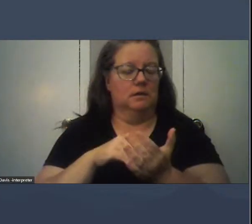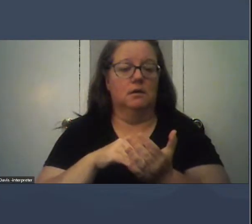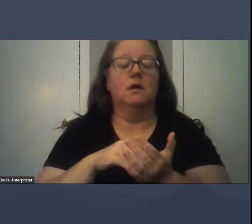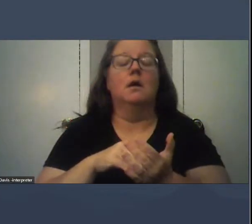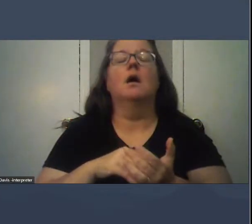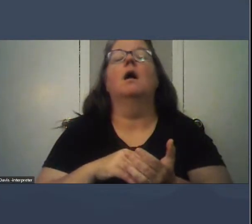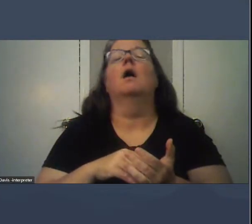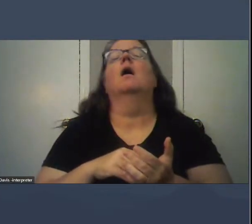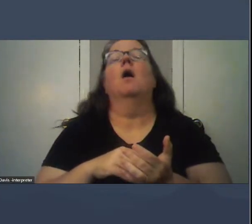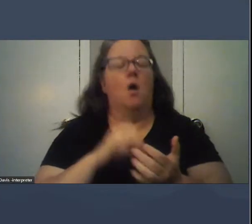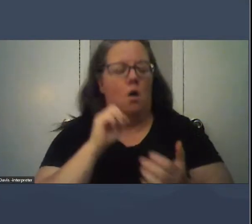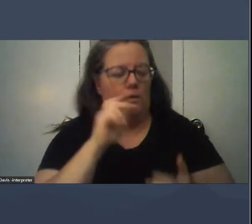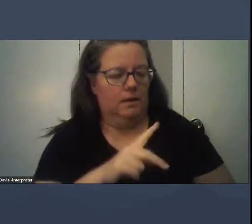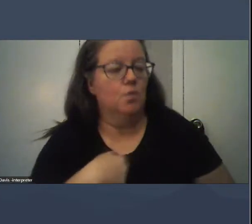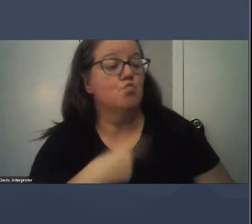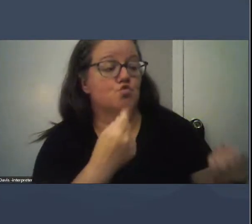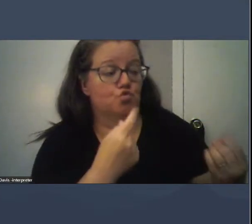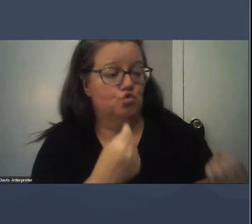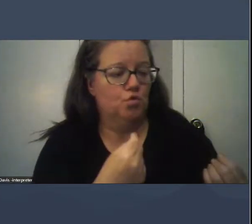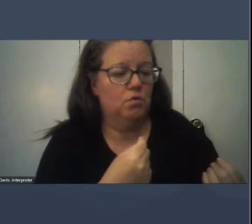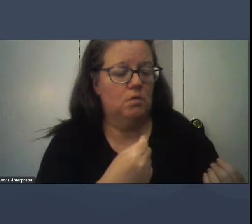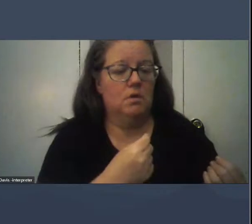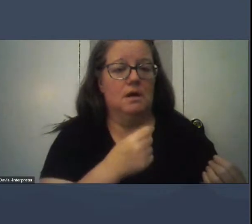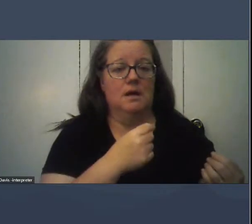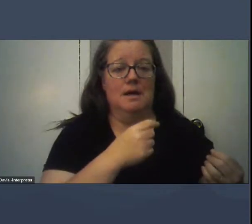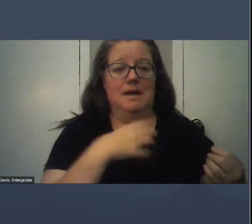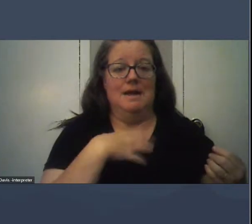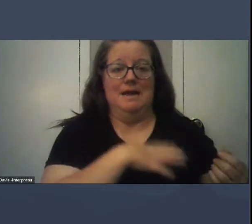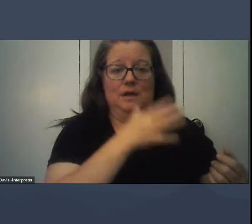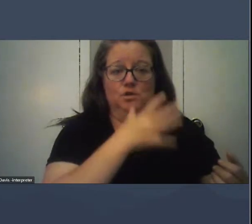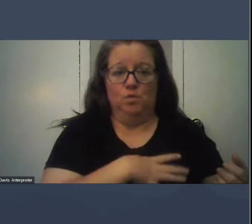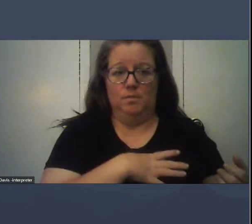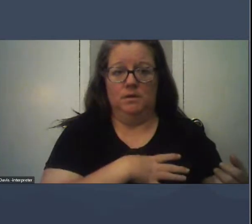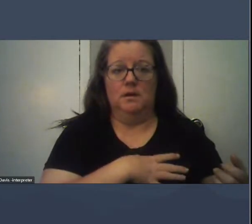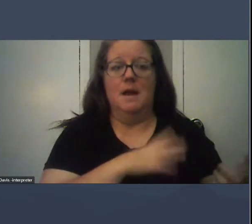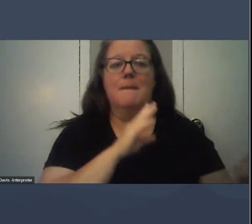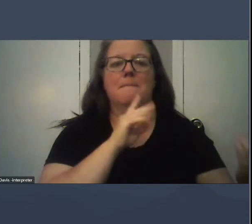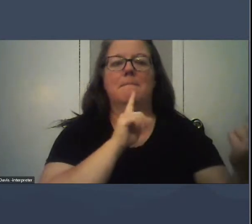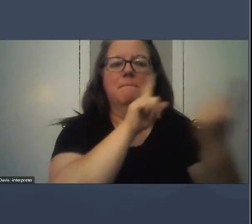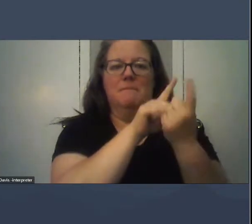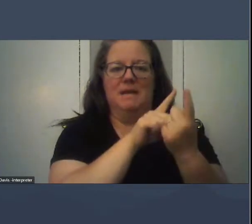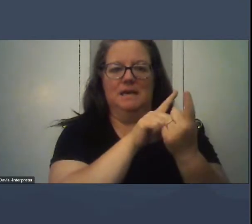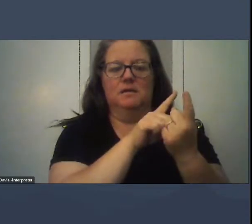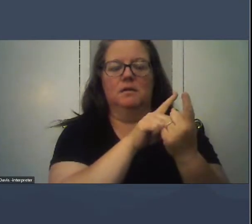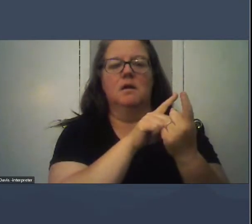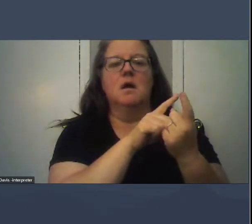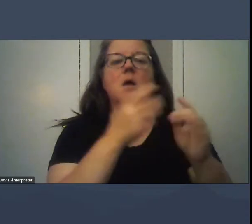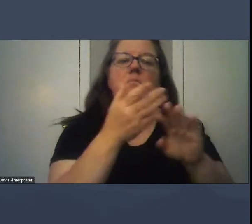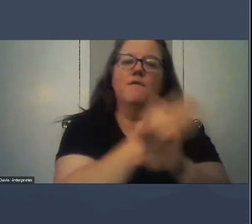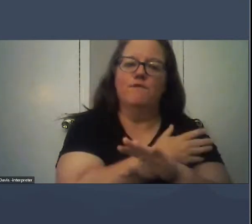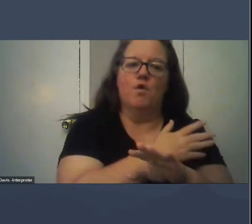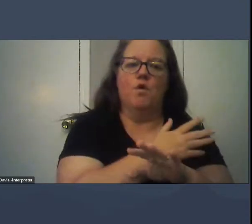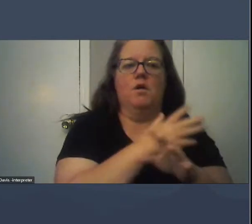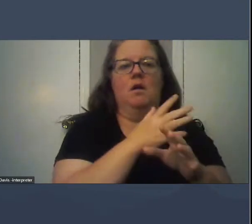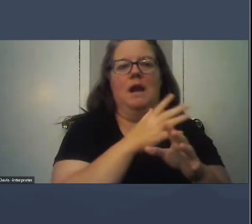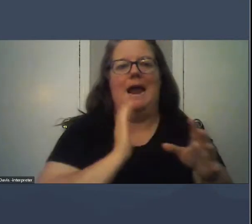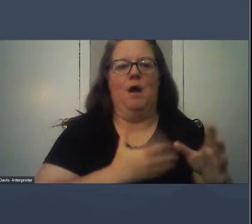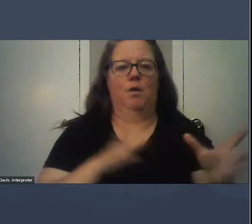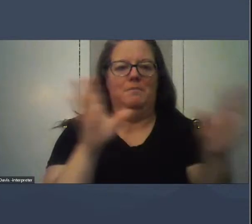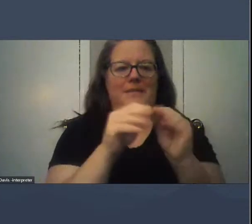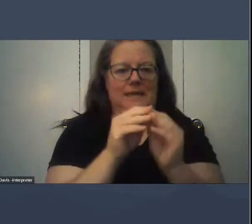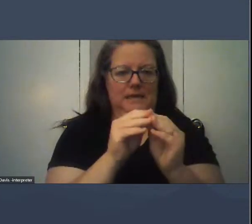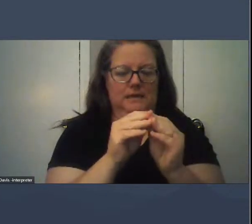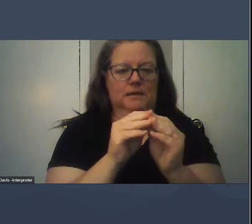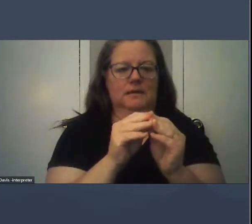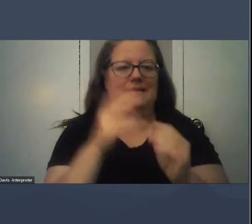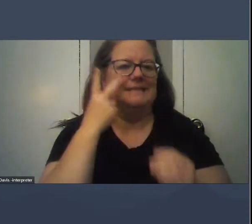colleagues. Council lady, Councilman, let's go meet with the applicant downstairs before full council and see if we can determine